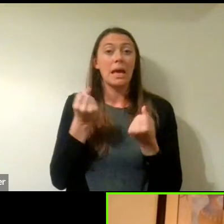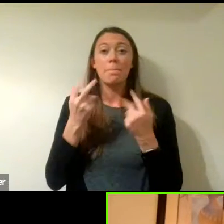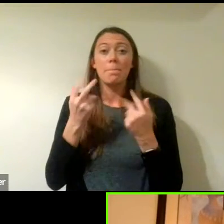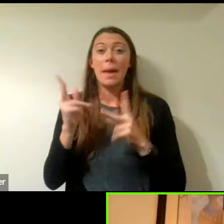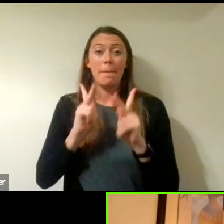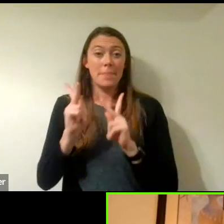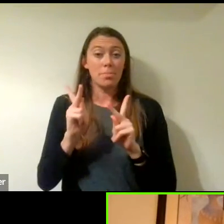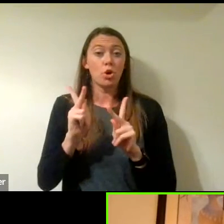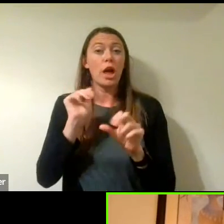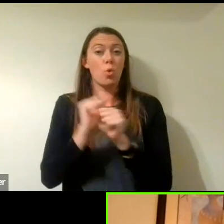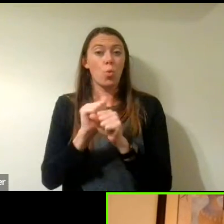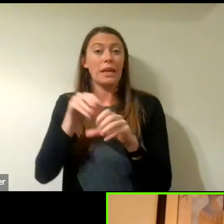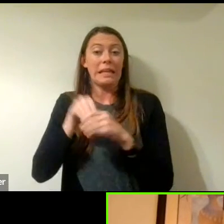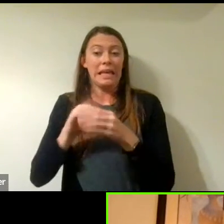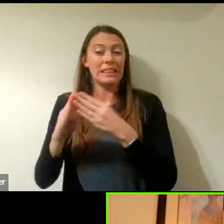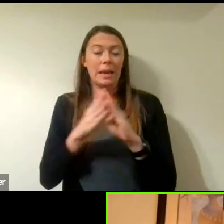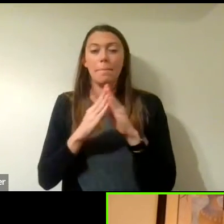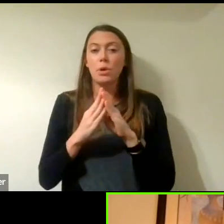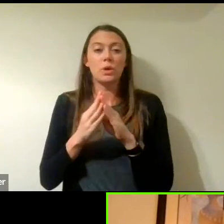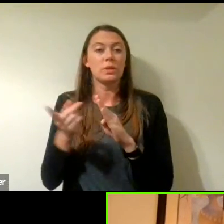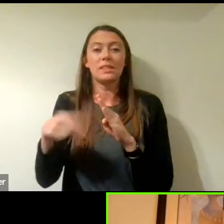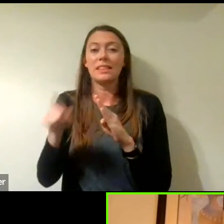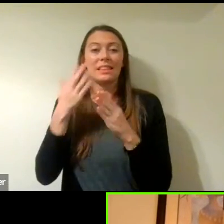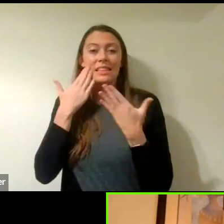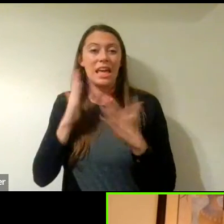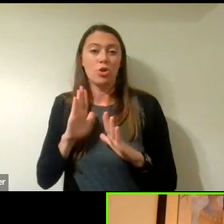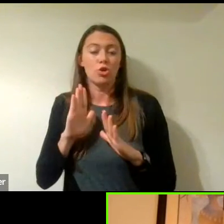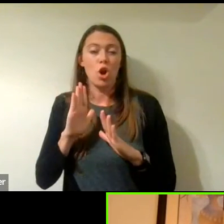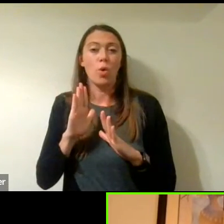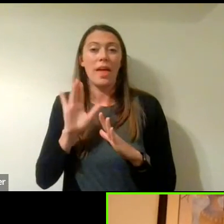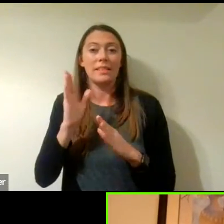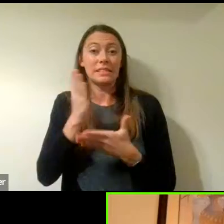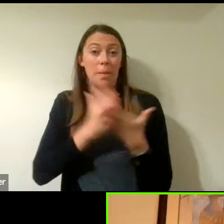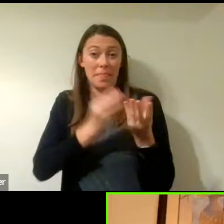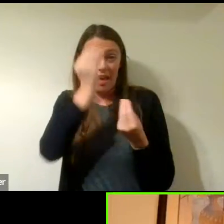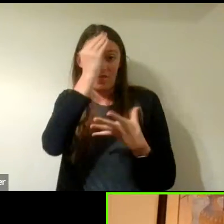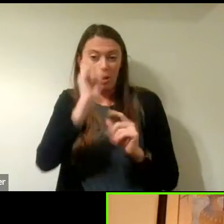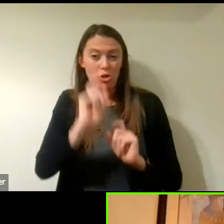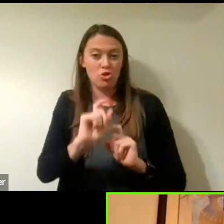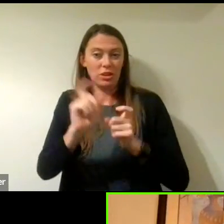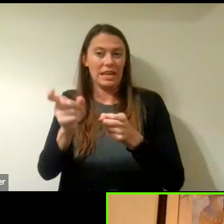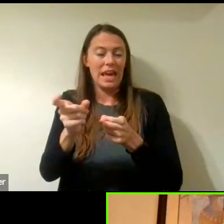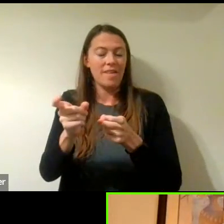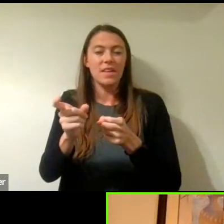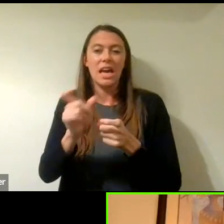the hard-to-reach communities. So if we can coincide the